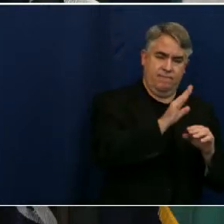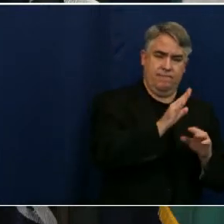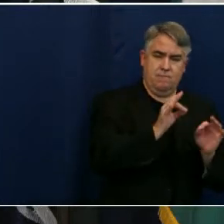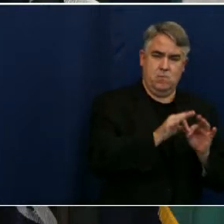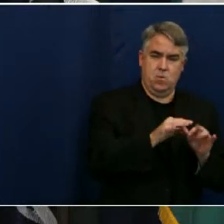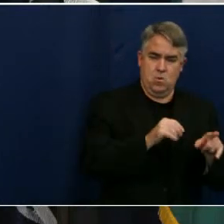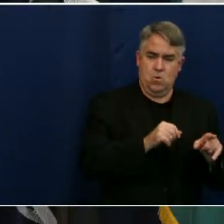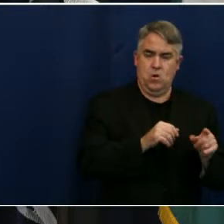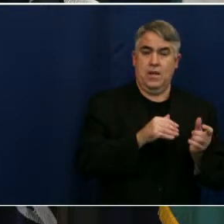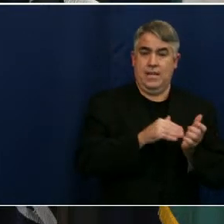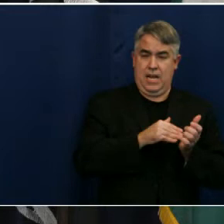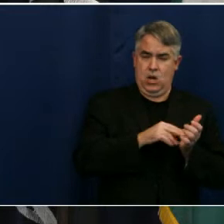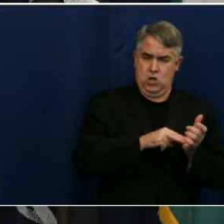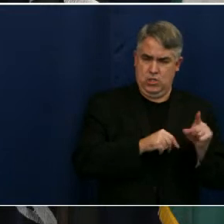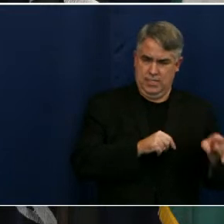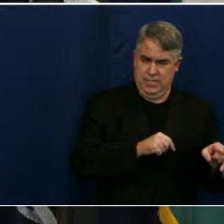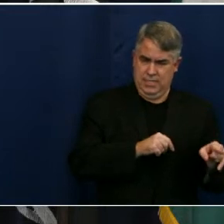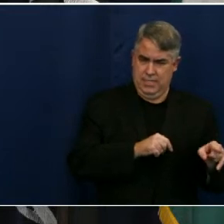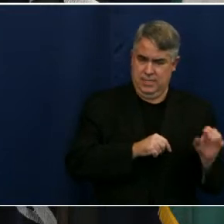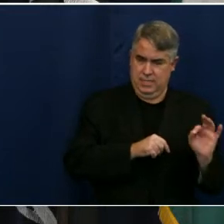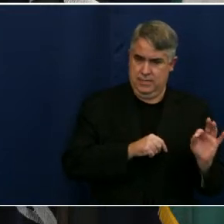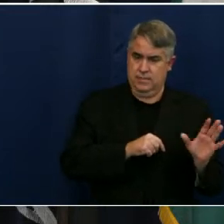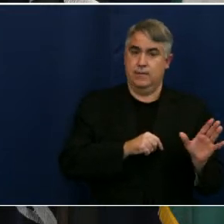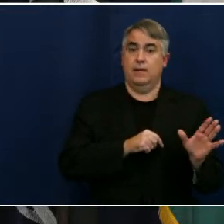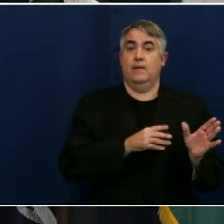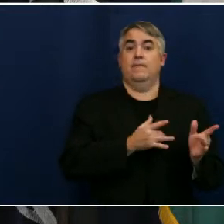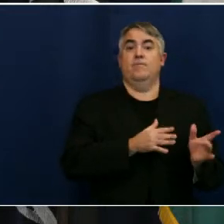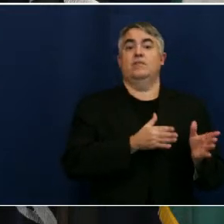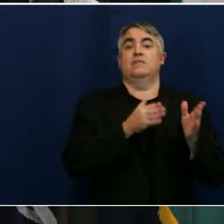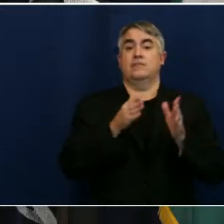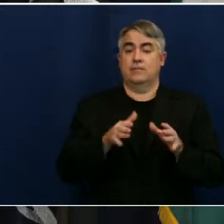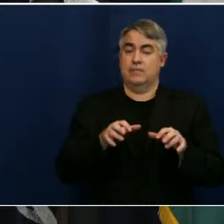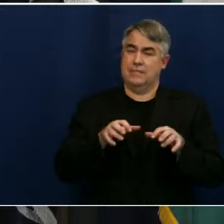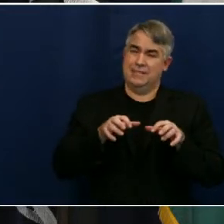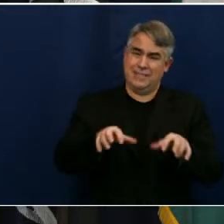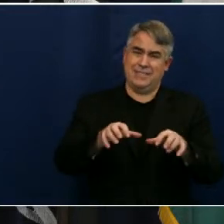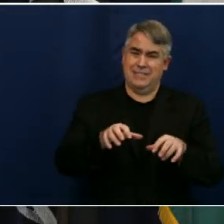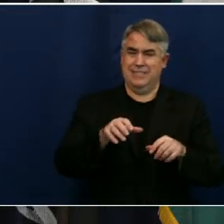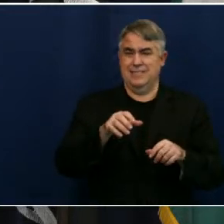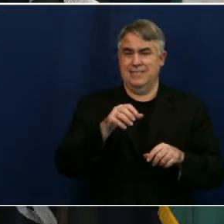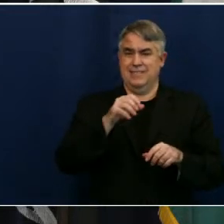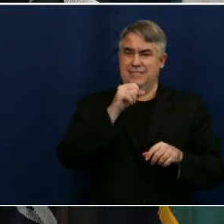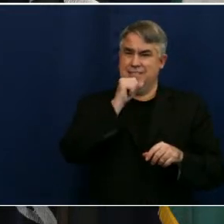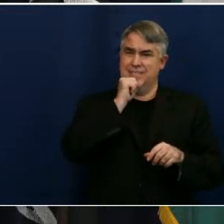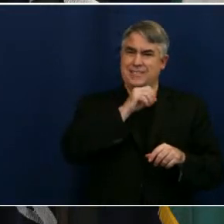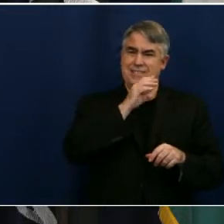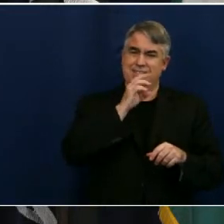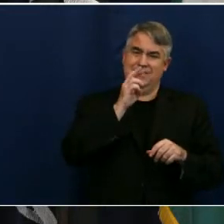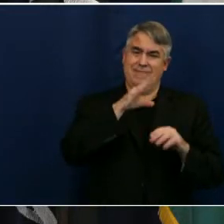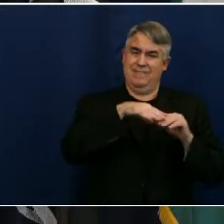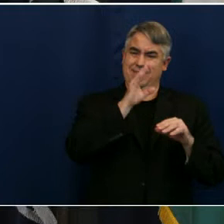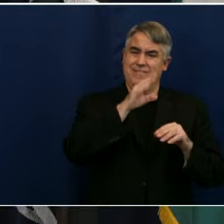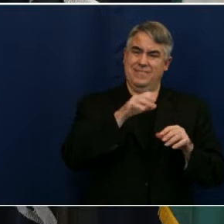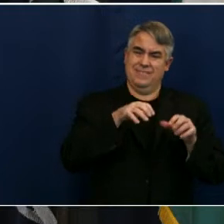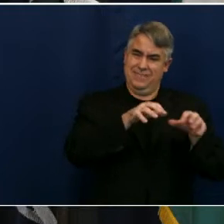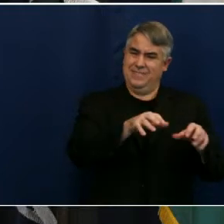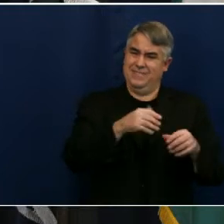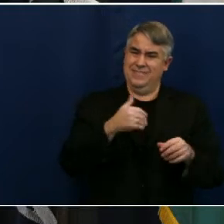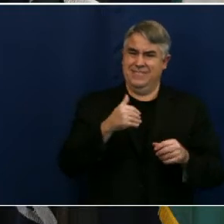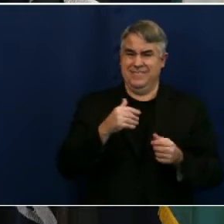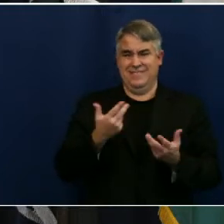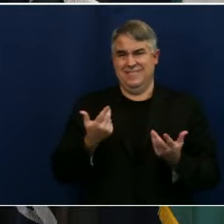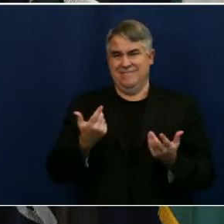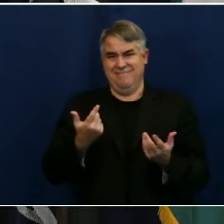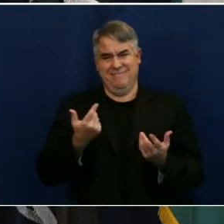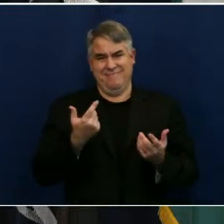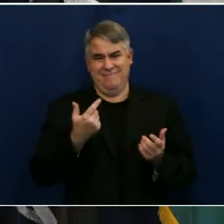that. Then we've got to get through a very large number of essential workers that are in the 4 tiers I outlined, 4 categories I outlined. Yeah. And